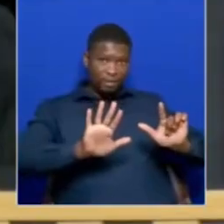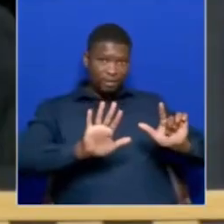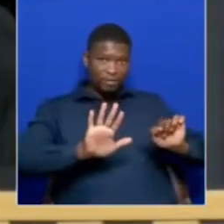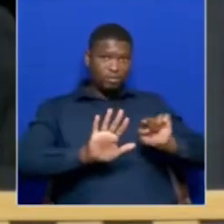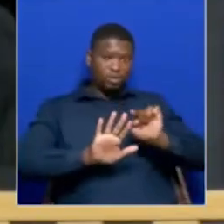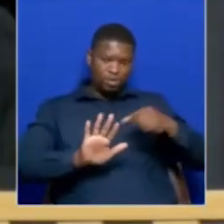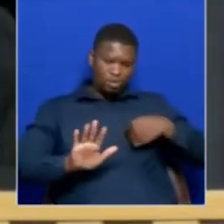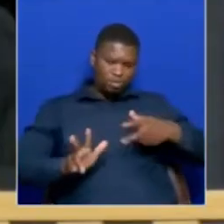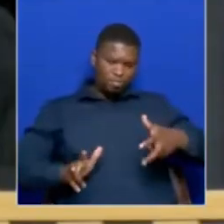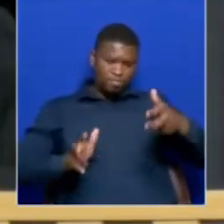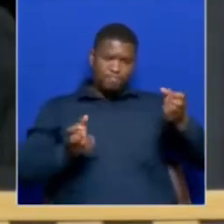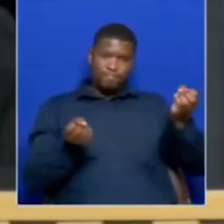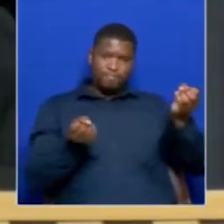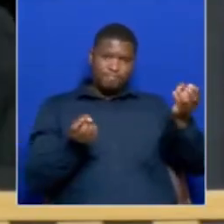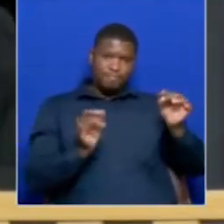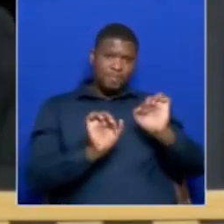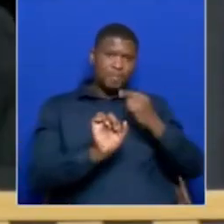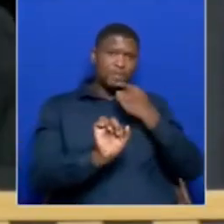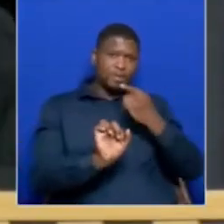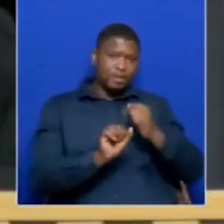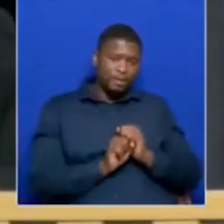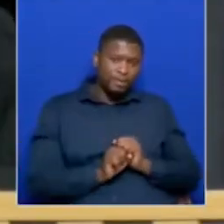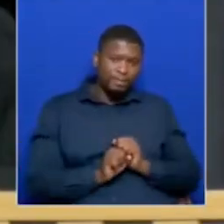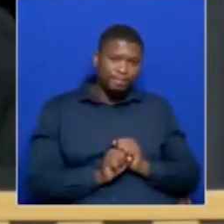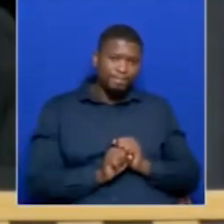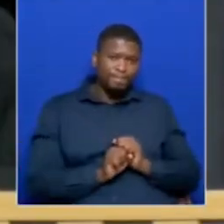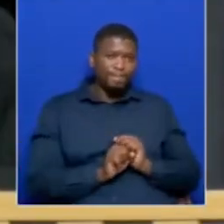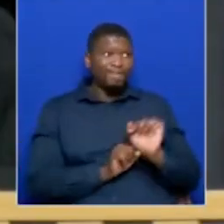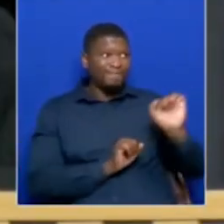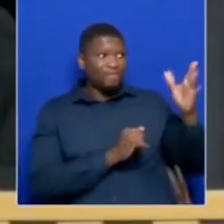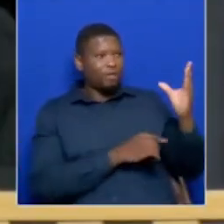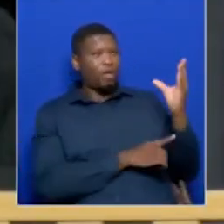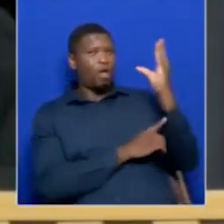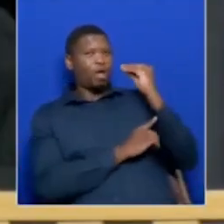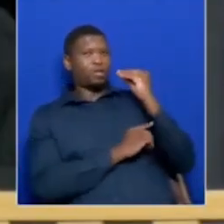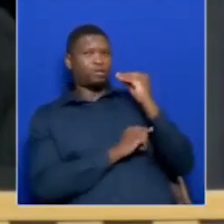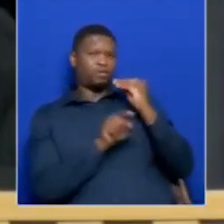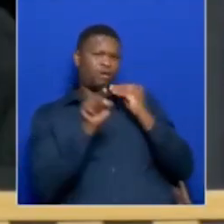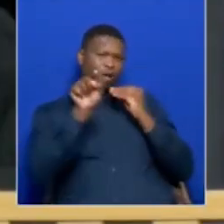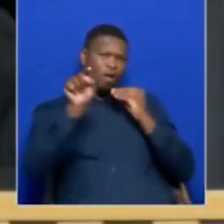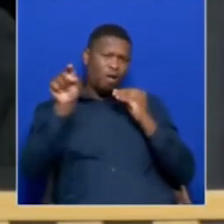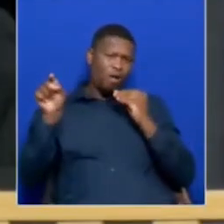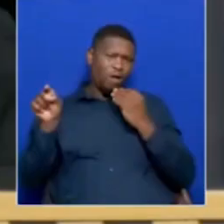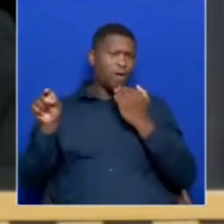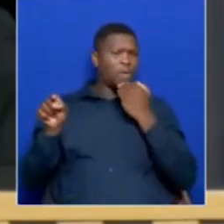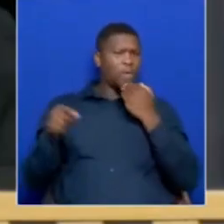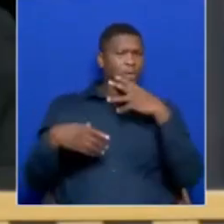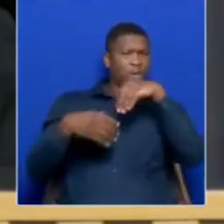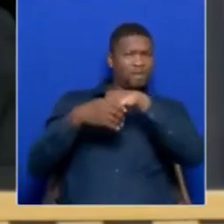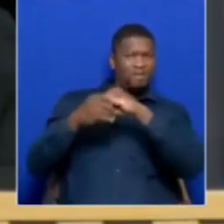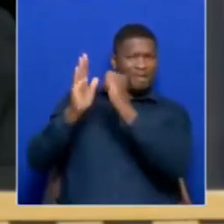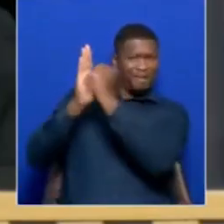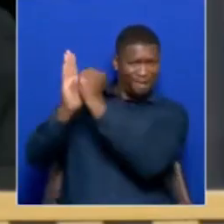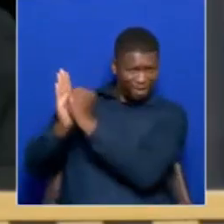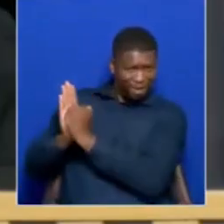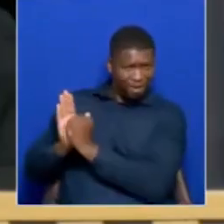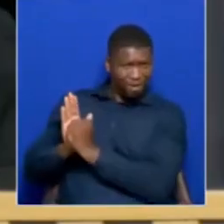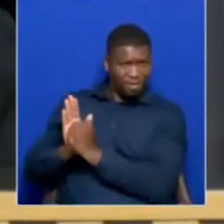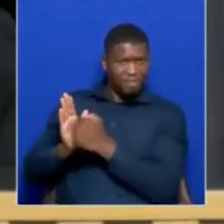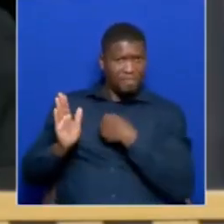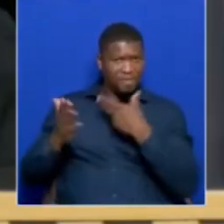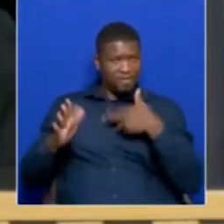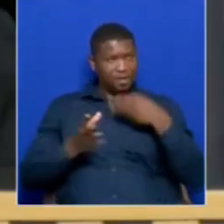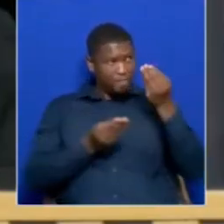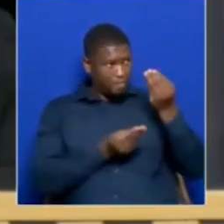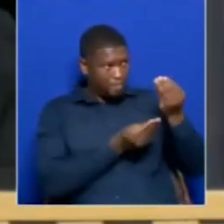in particular, asked me who the SAPS officials were who were involved in the planning and killing, and I told him. I confirm that all these